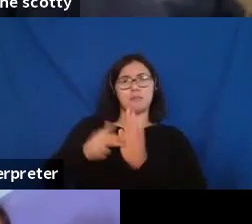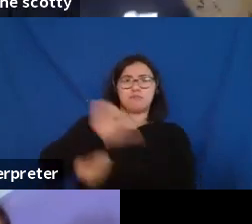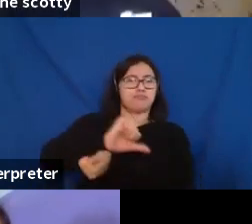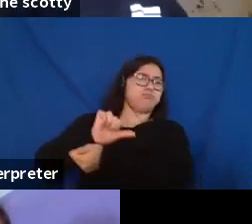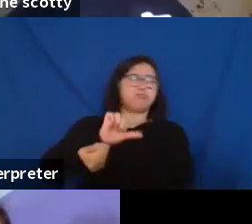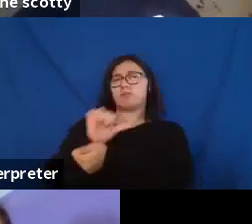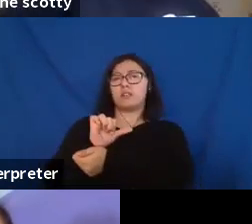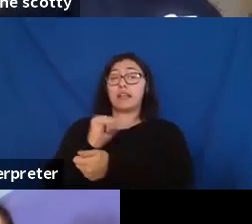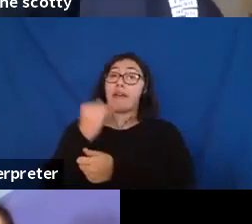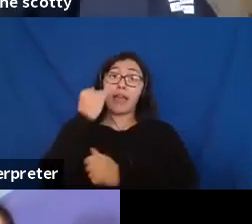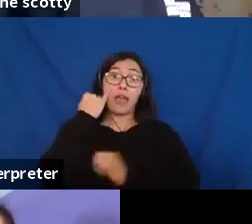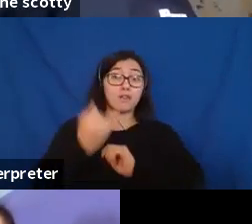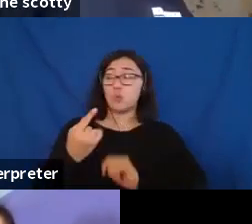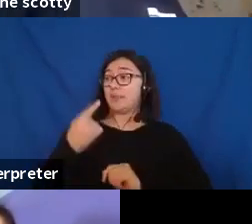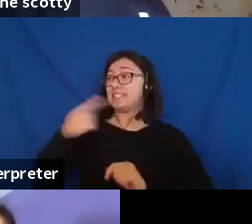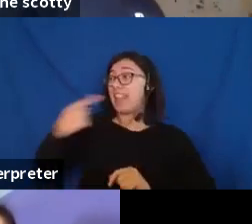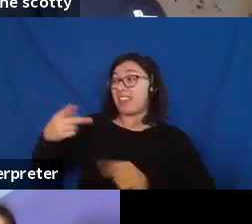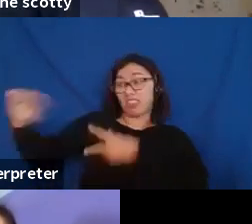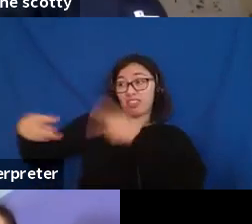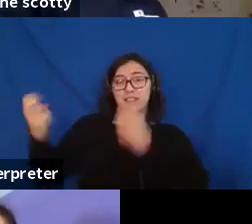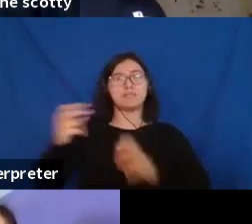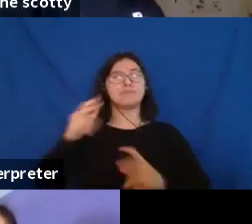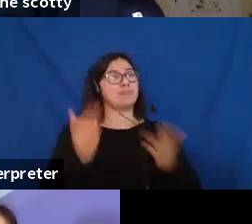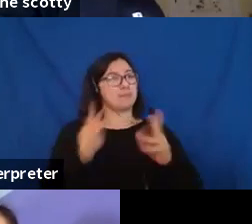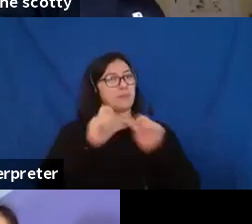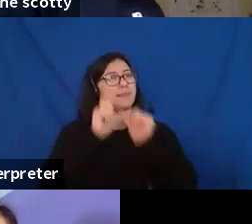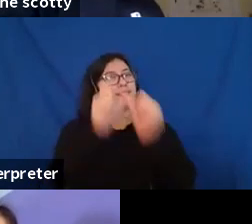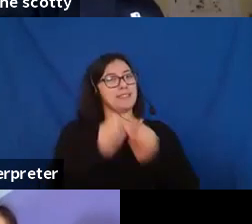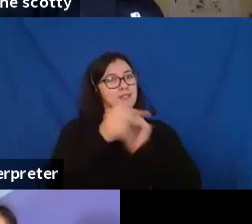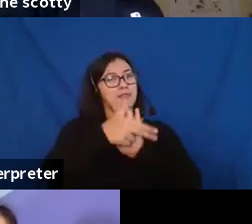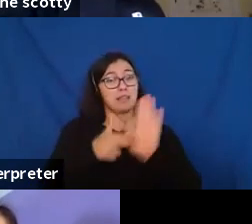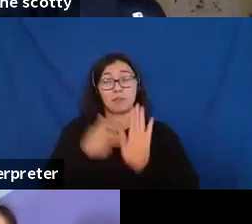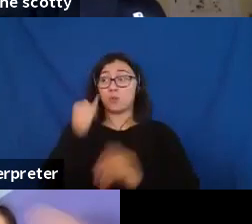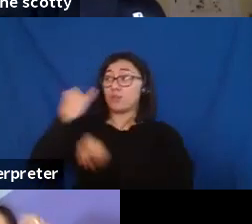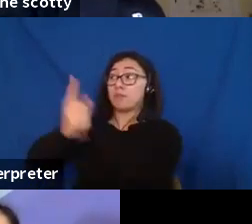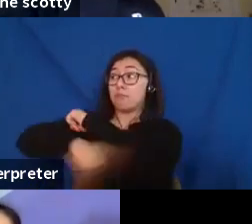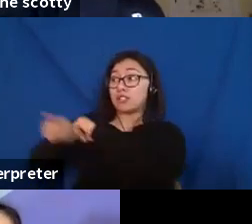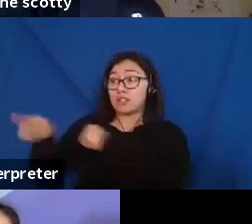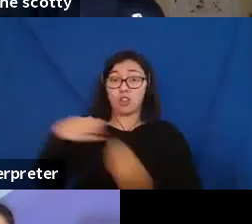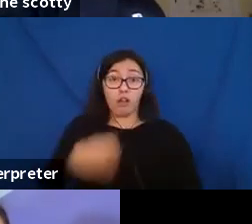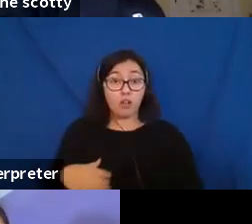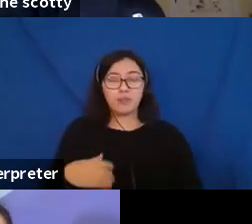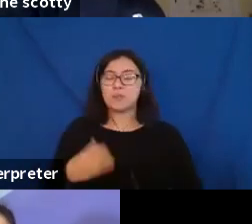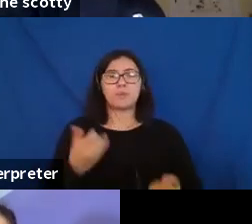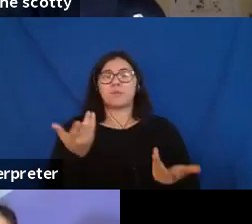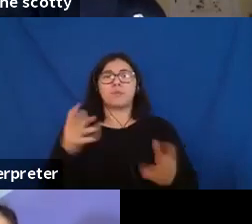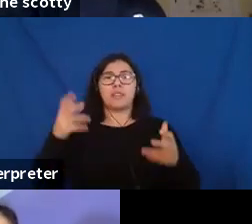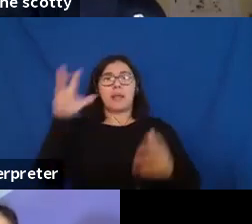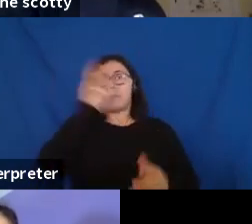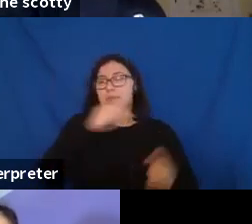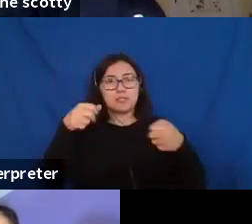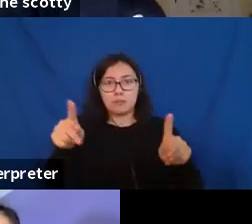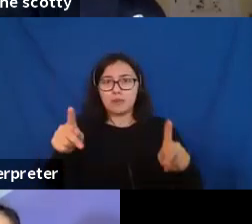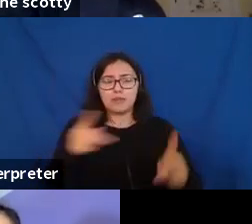other people see them in a negative way. If we punish children for being hungry, we might miss the opportunity to find solutions. I'd like to understand what you